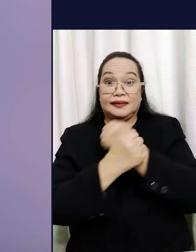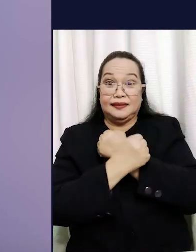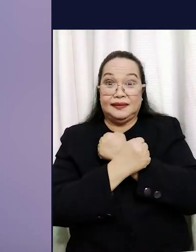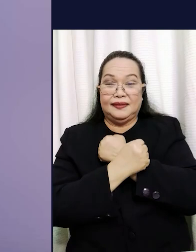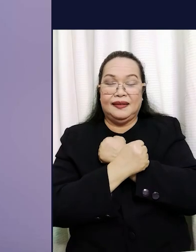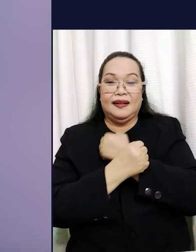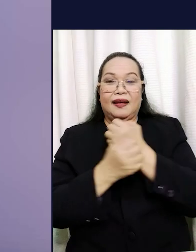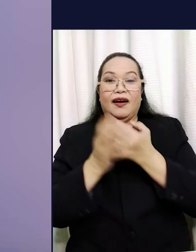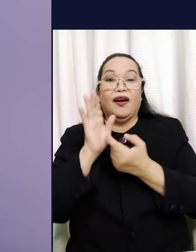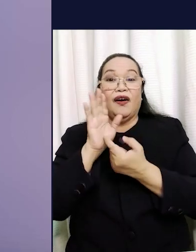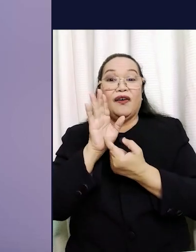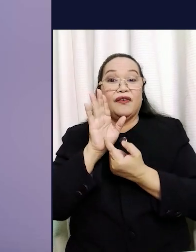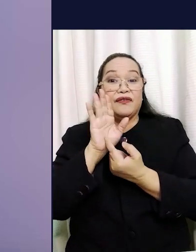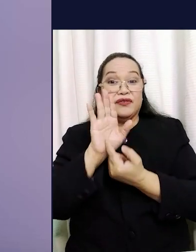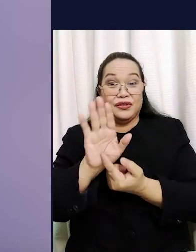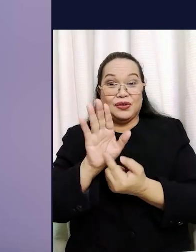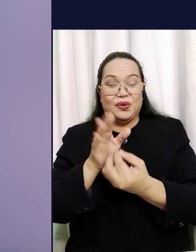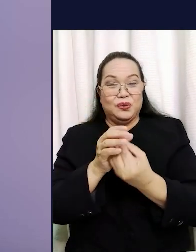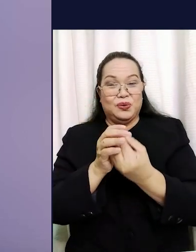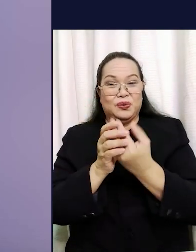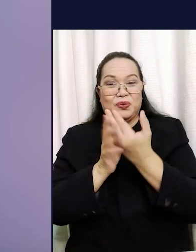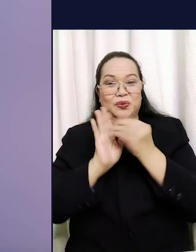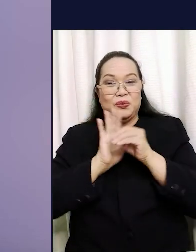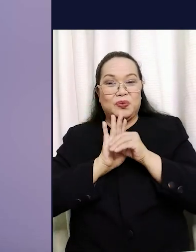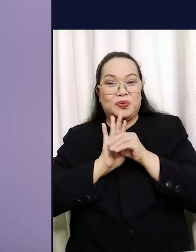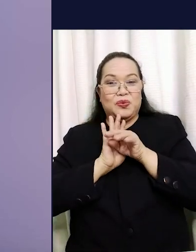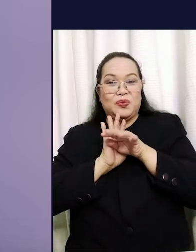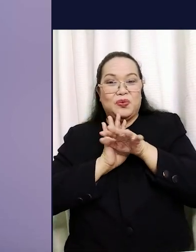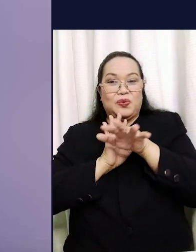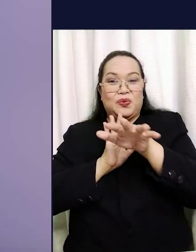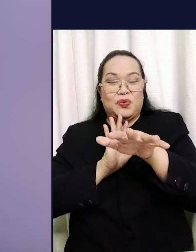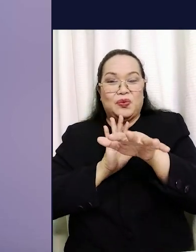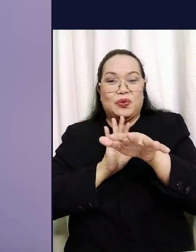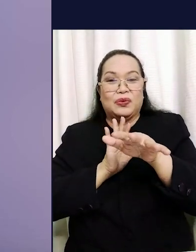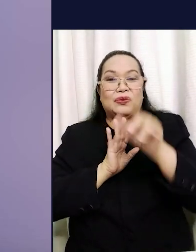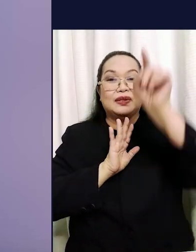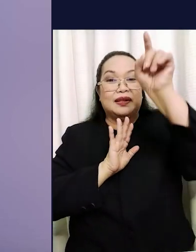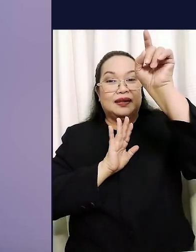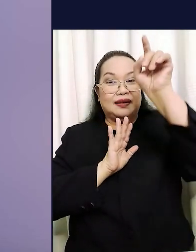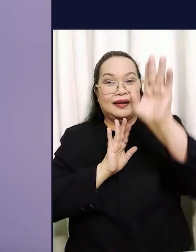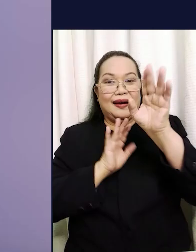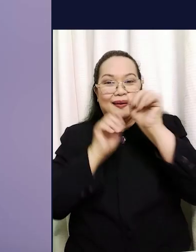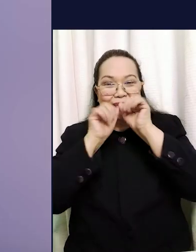from us. God bless you all.